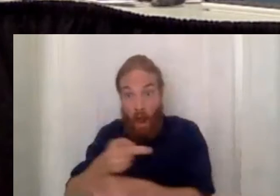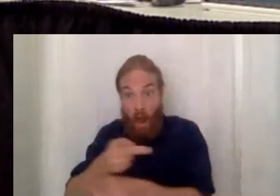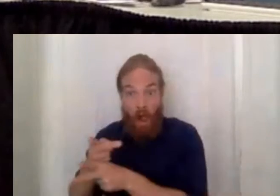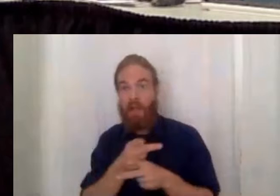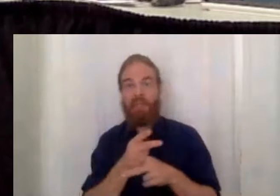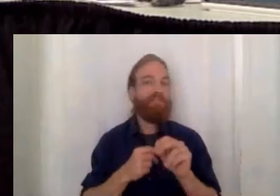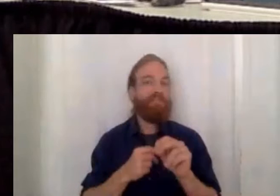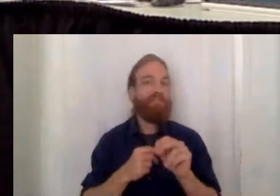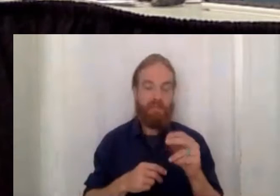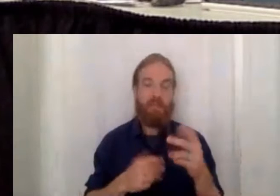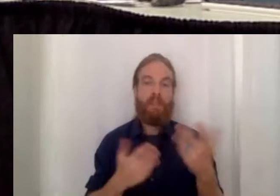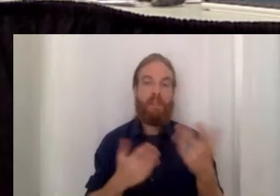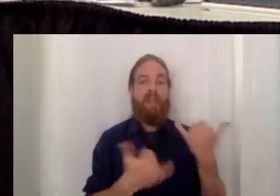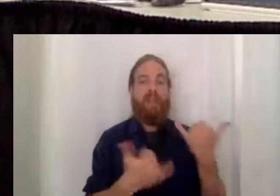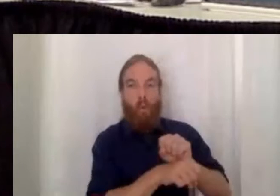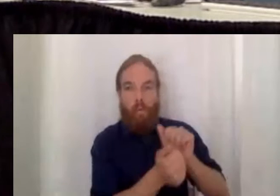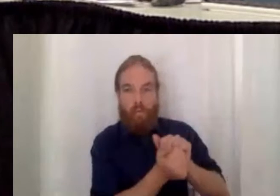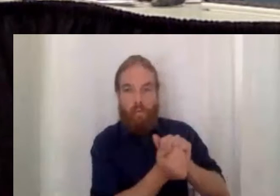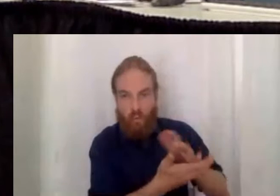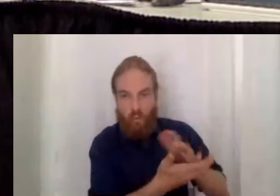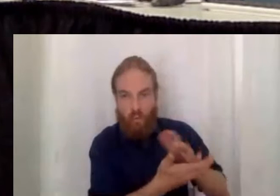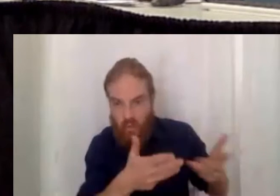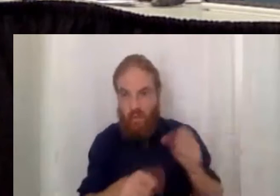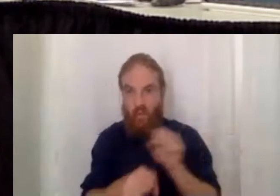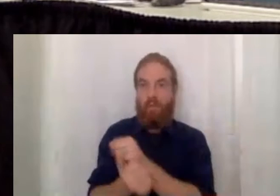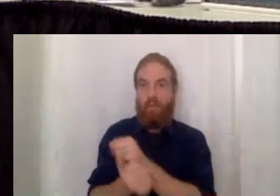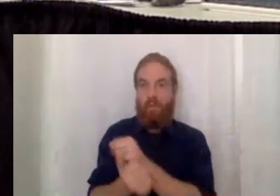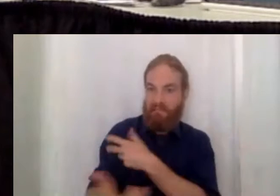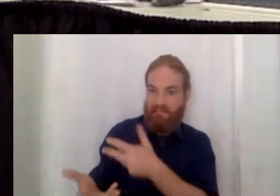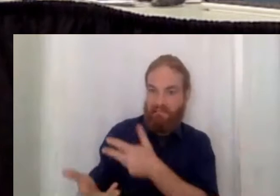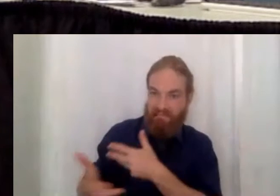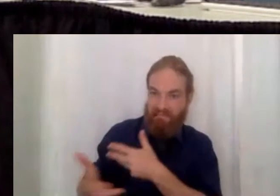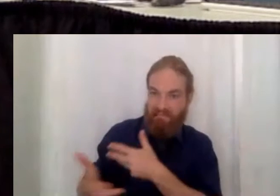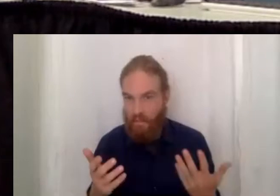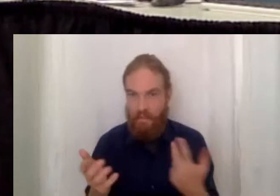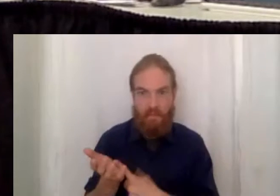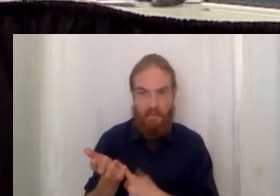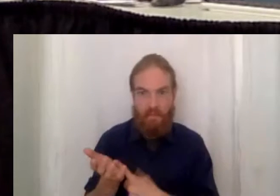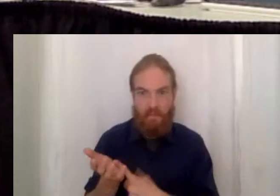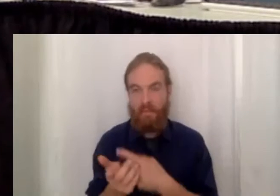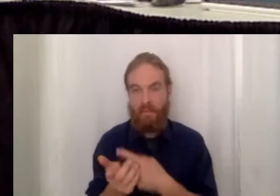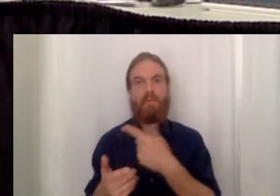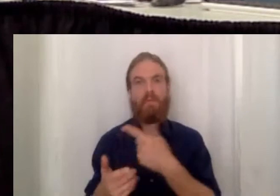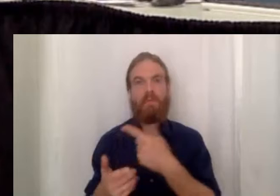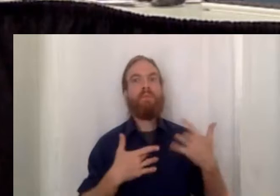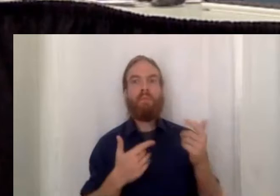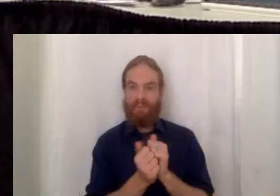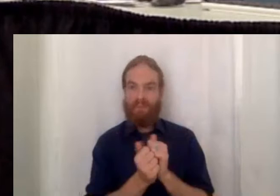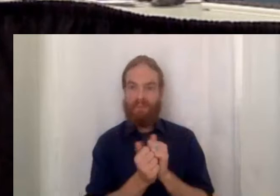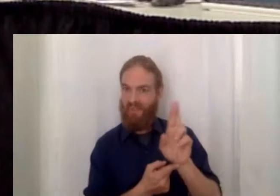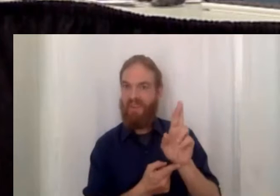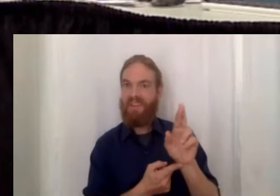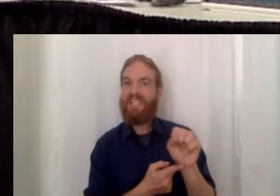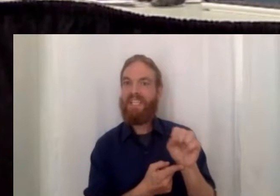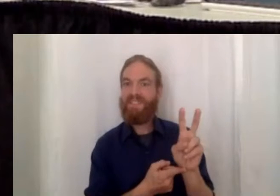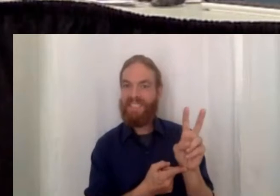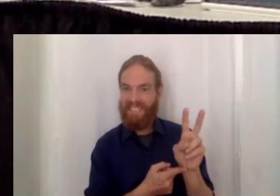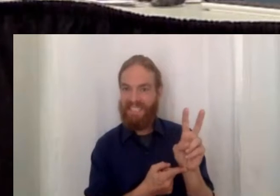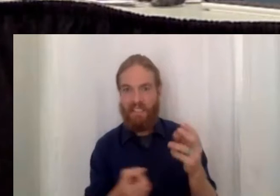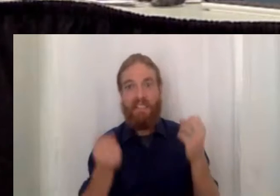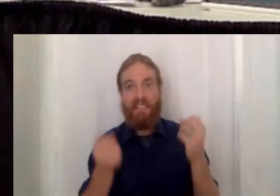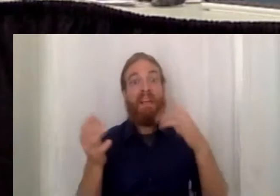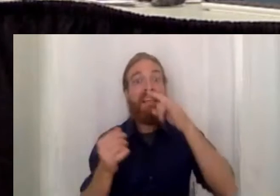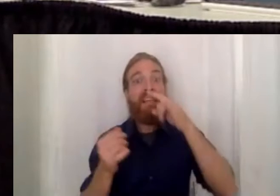that has started earlier and taking up the hospital beds. But we'll get into some of the burden of the hospital later in our data update. I just